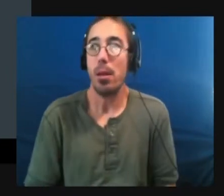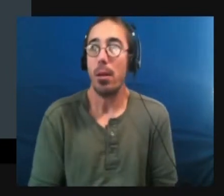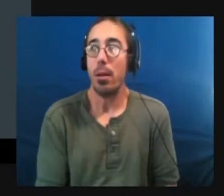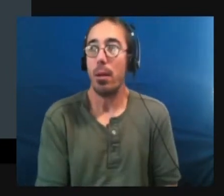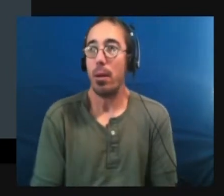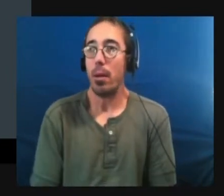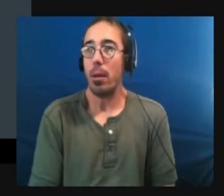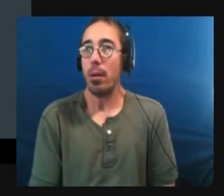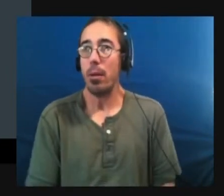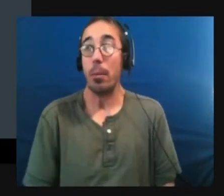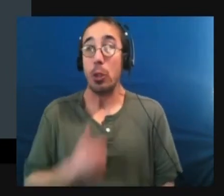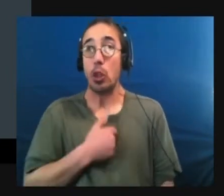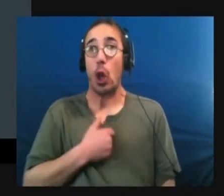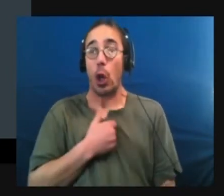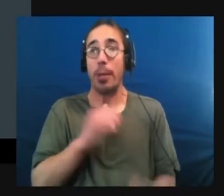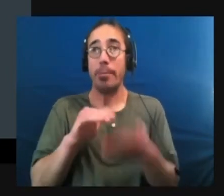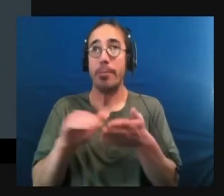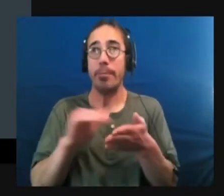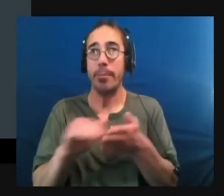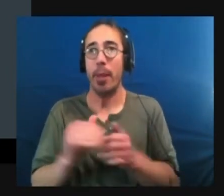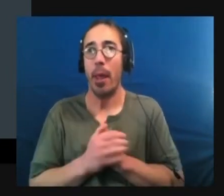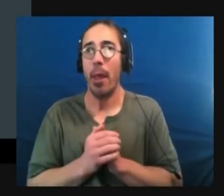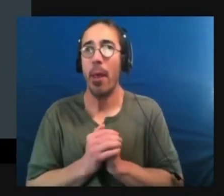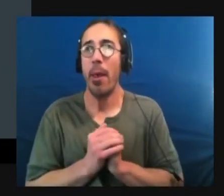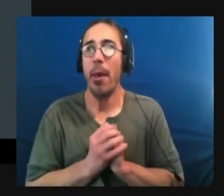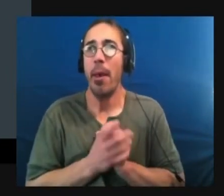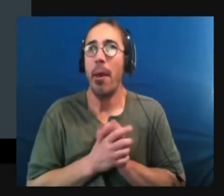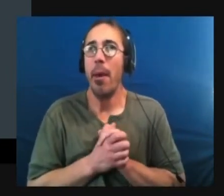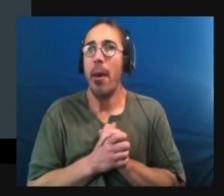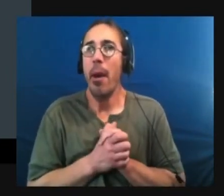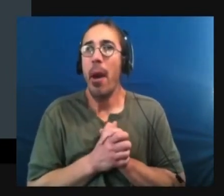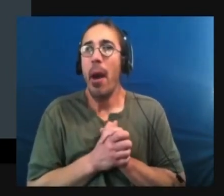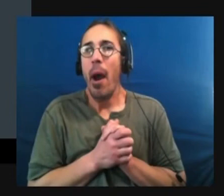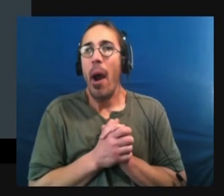sorry, my parents are talking.